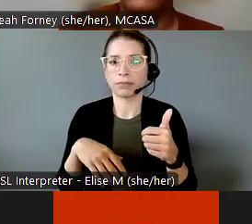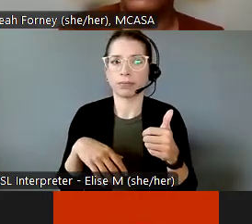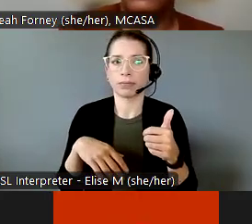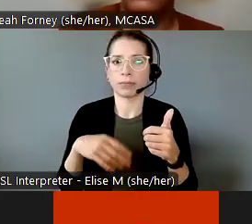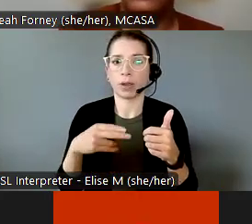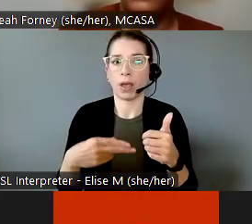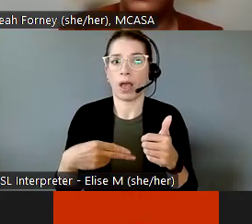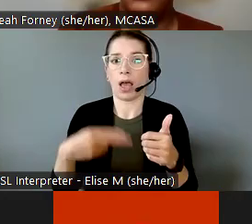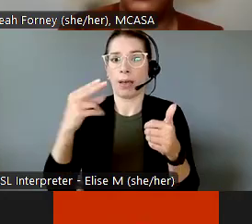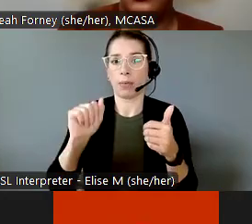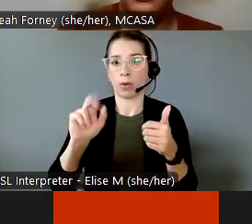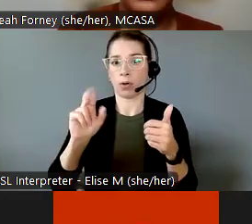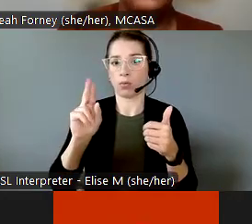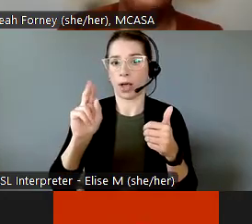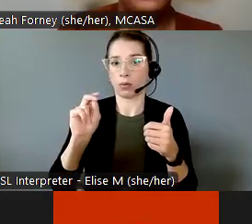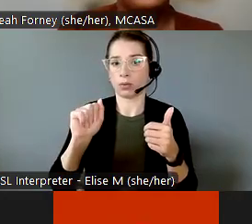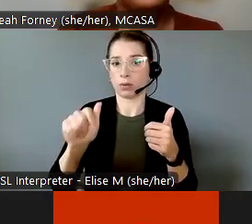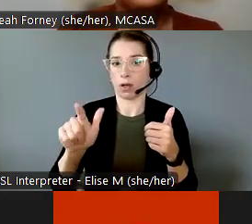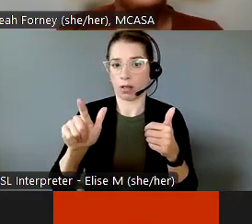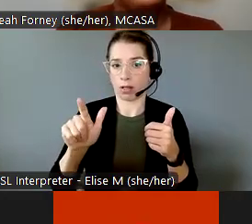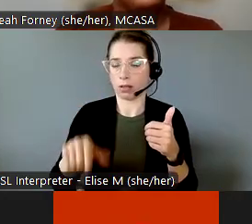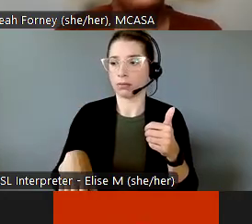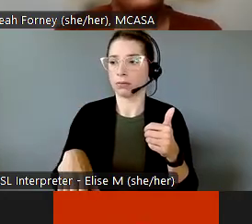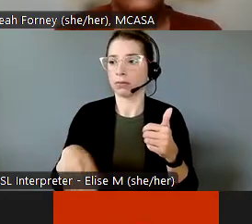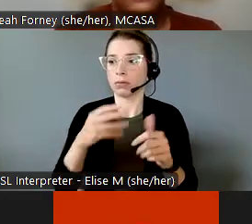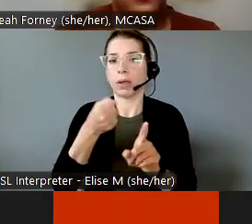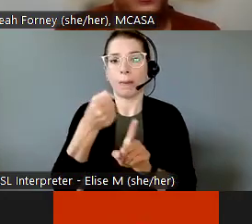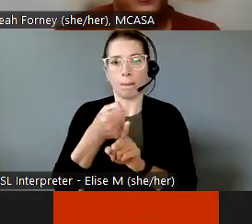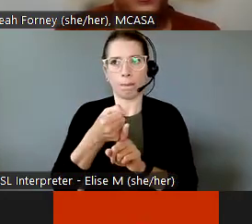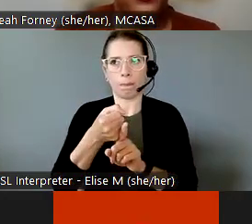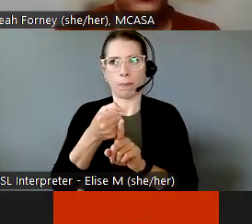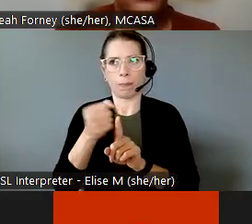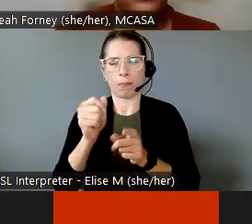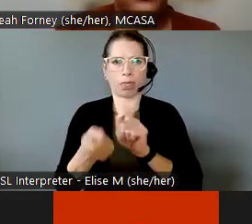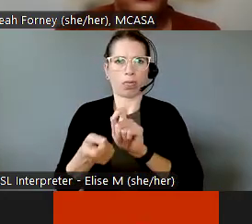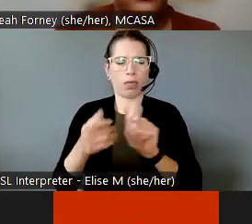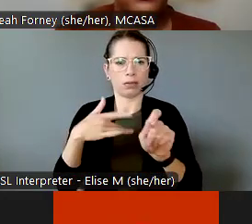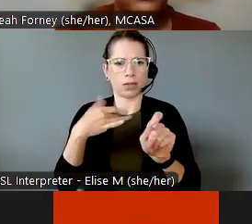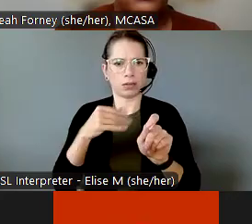hyperarousal, an impacted sense of self,